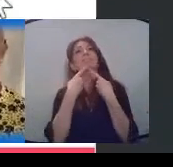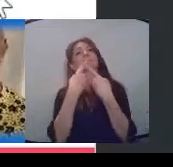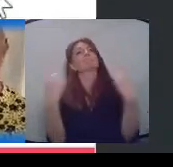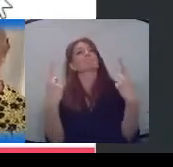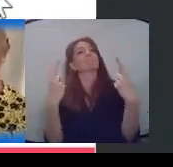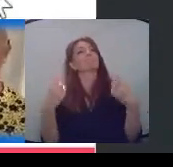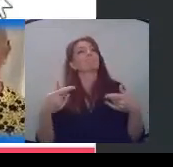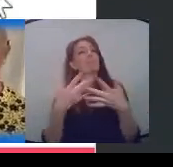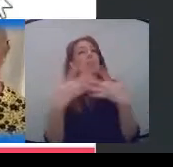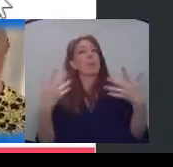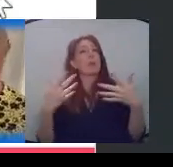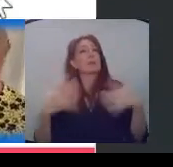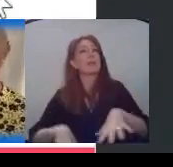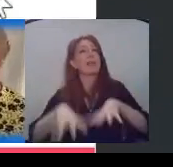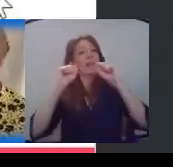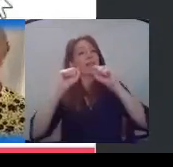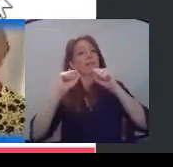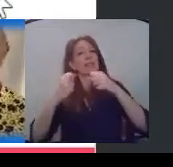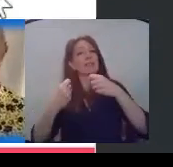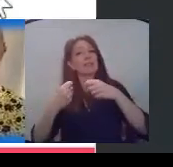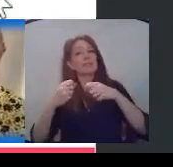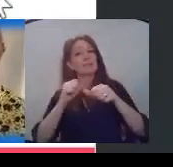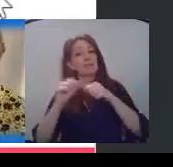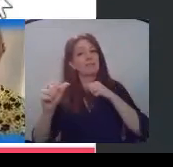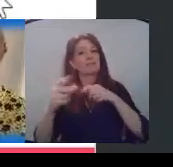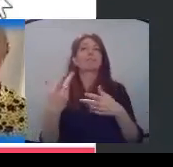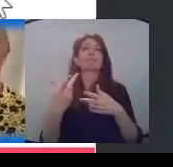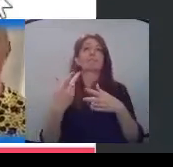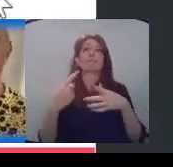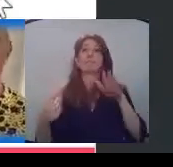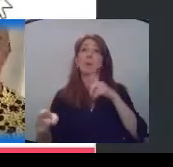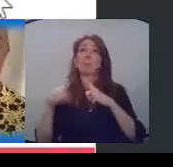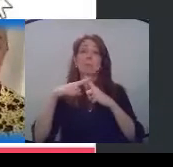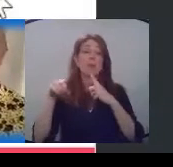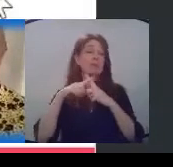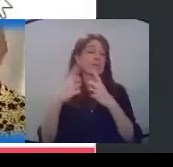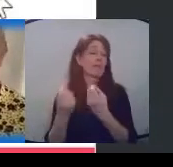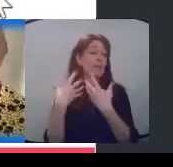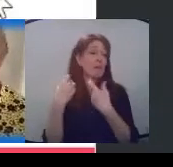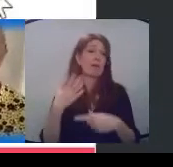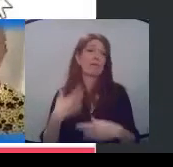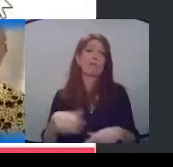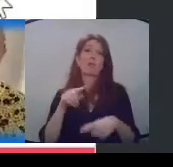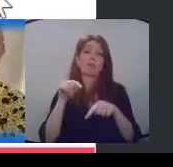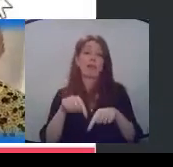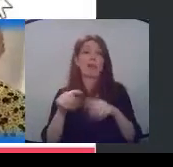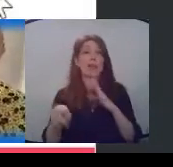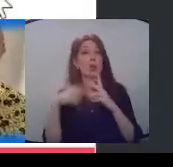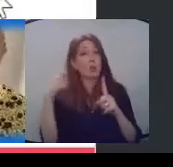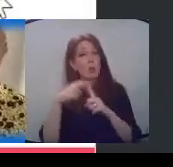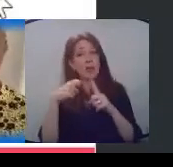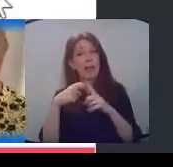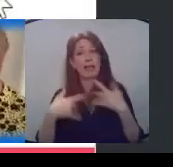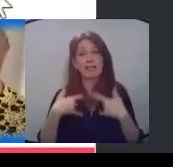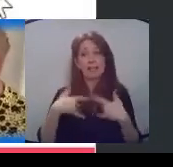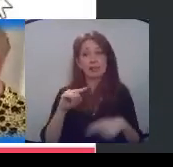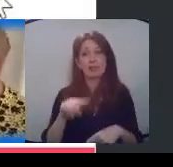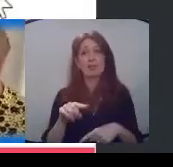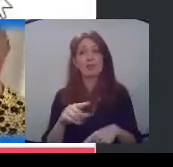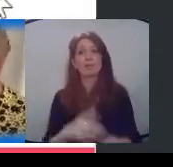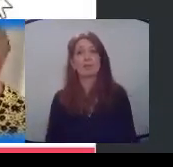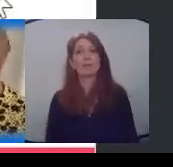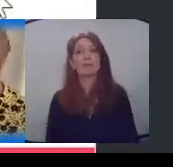awesome. We've had lots of positive feedback from the UK, which is, a very interesting market for us. Spon is